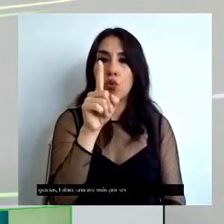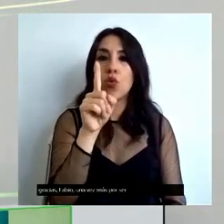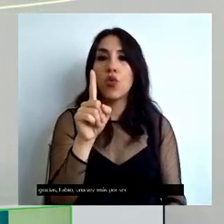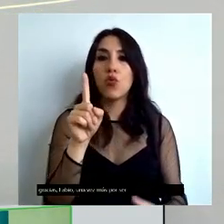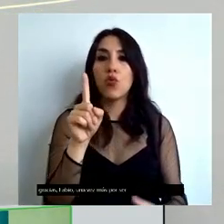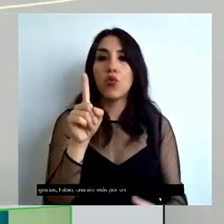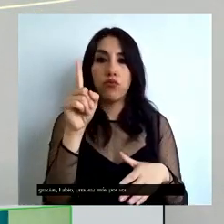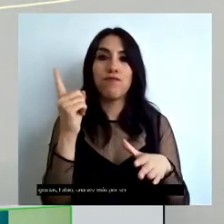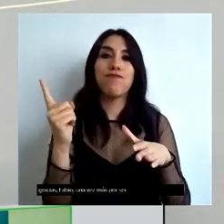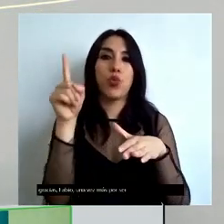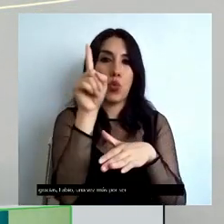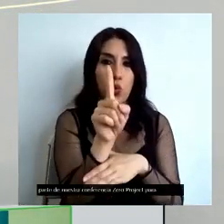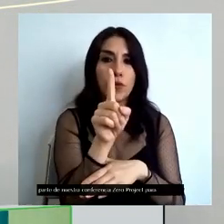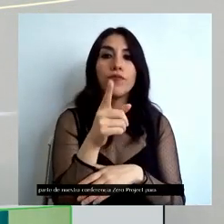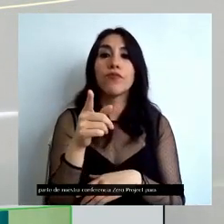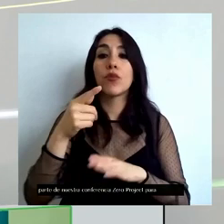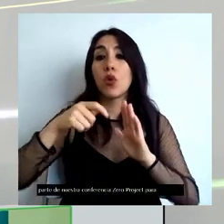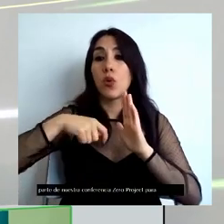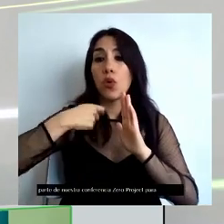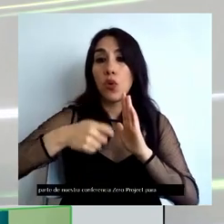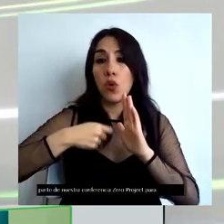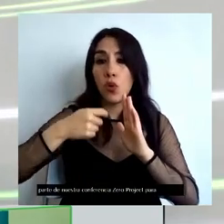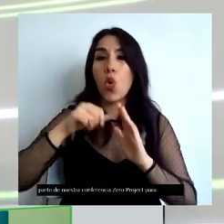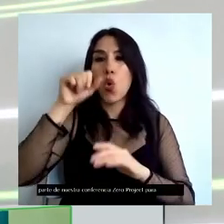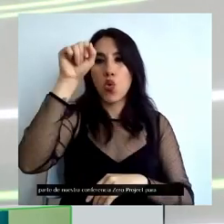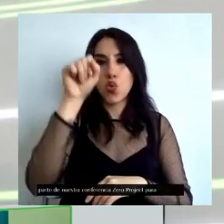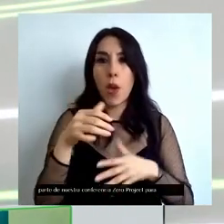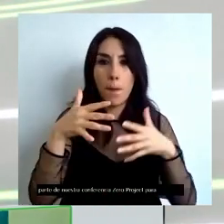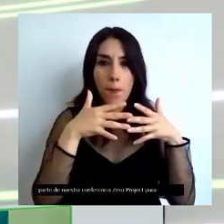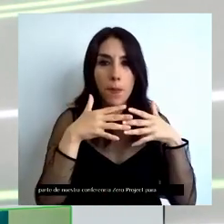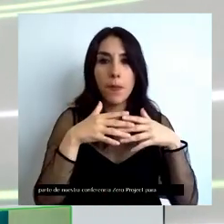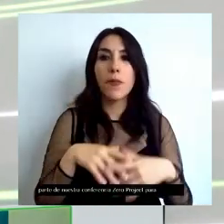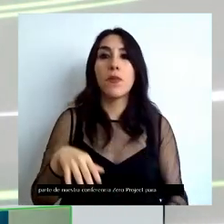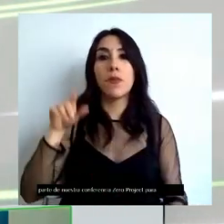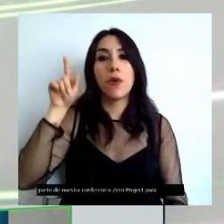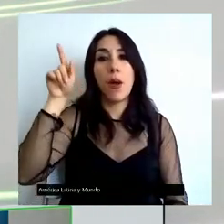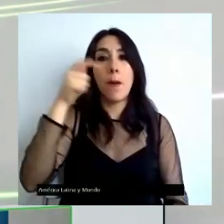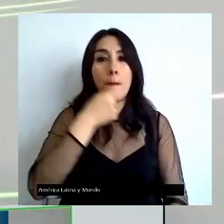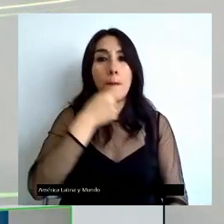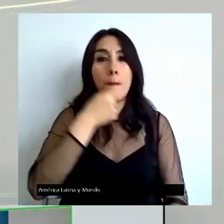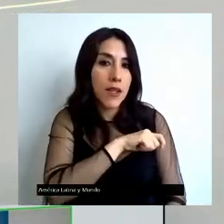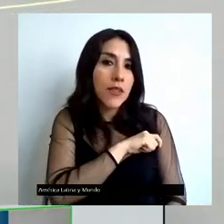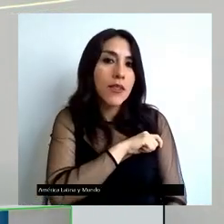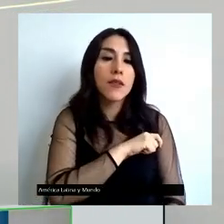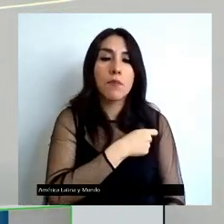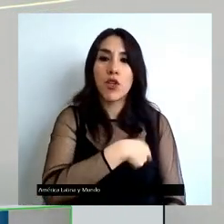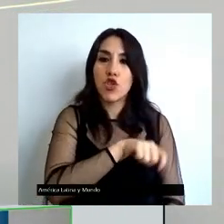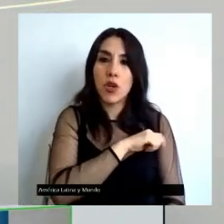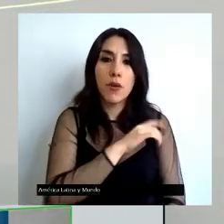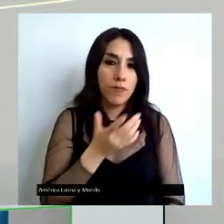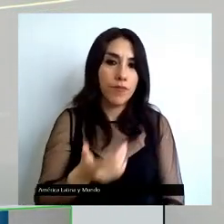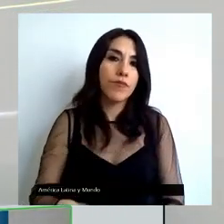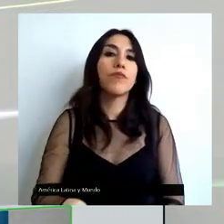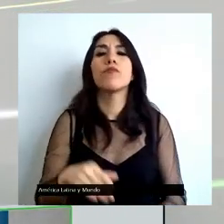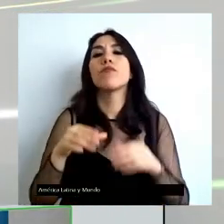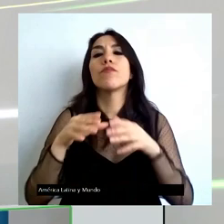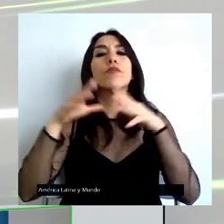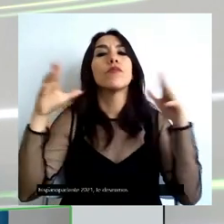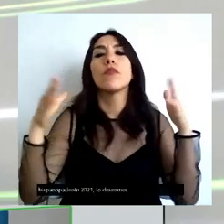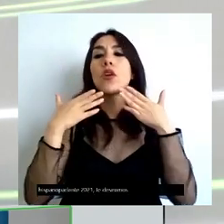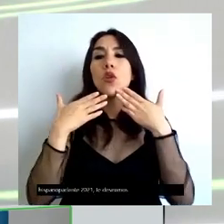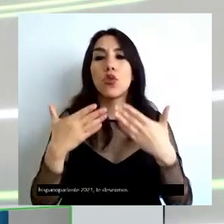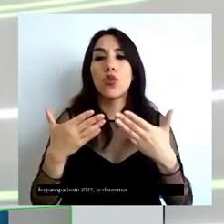the Spanish-speaking world 2021. We wish you success and an excellent